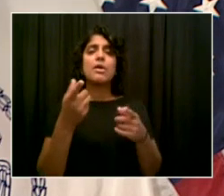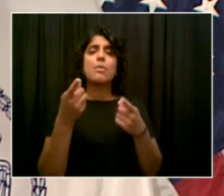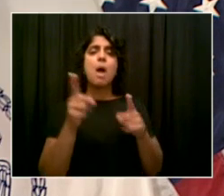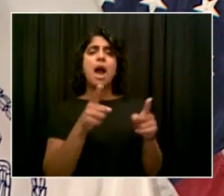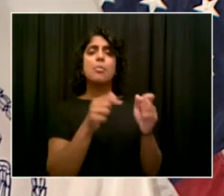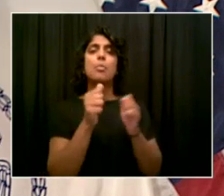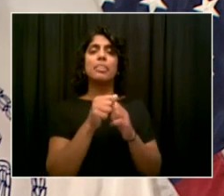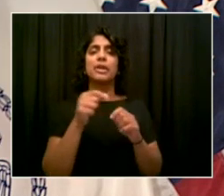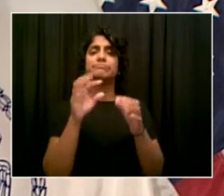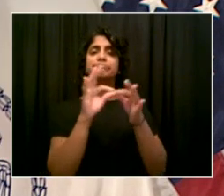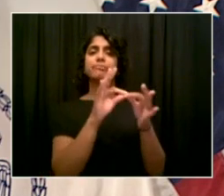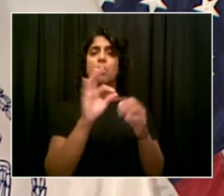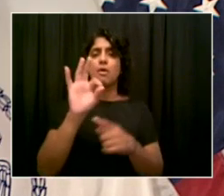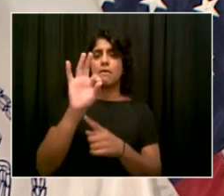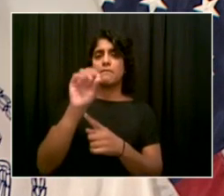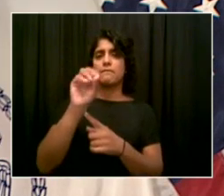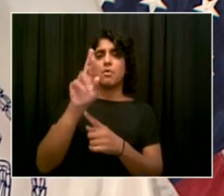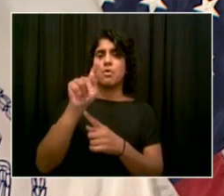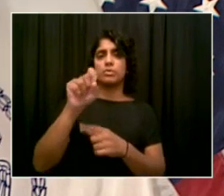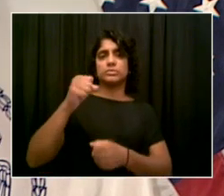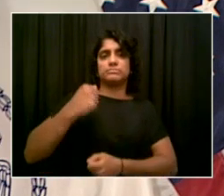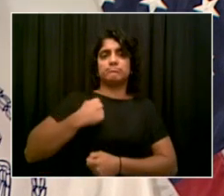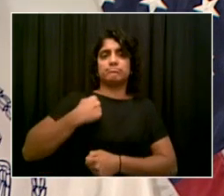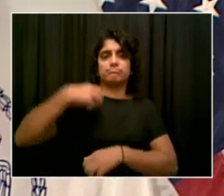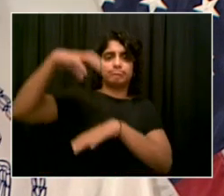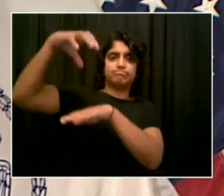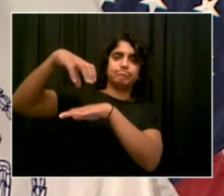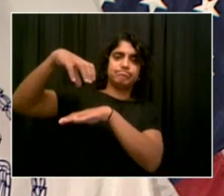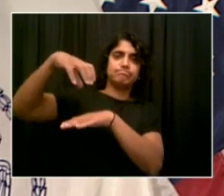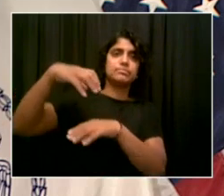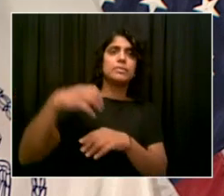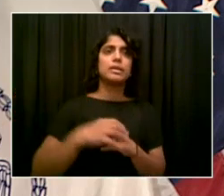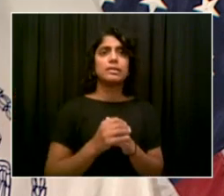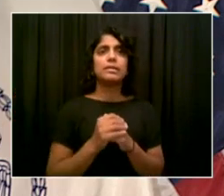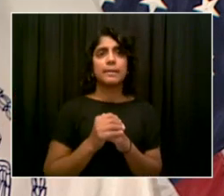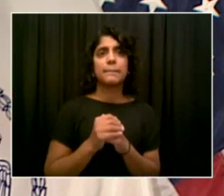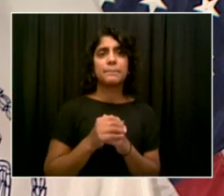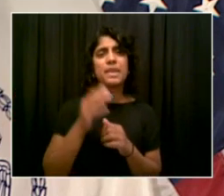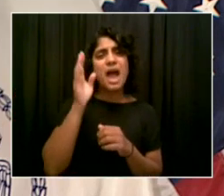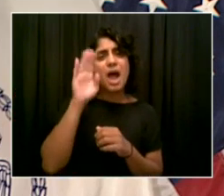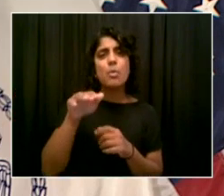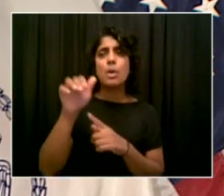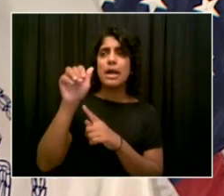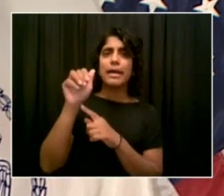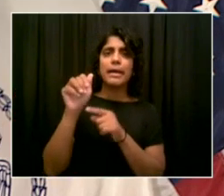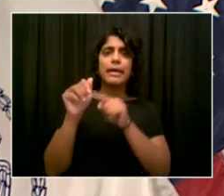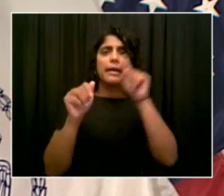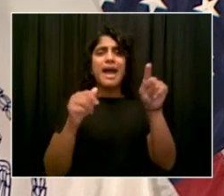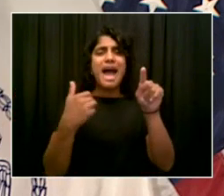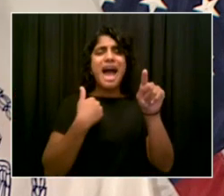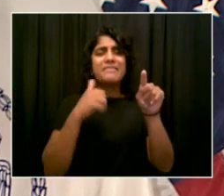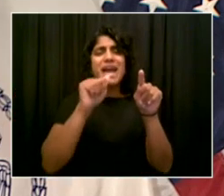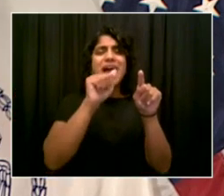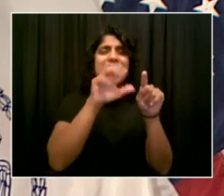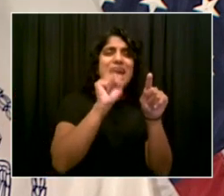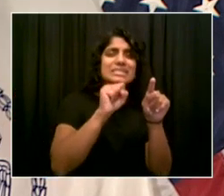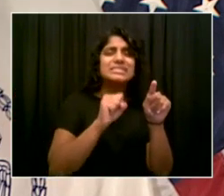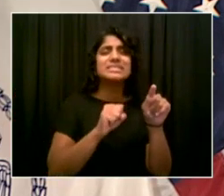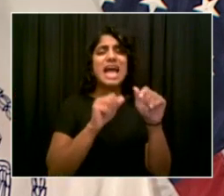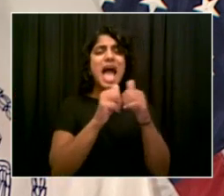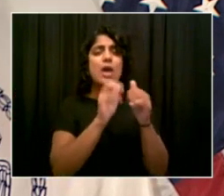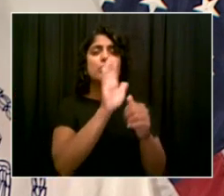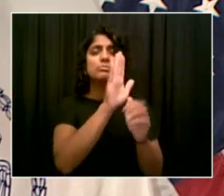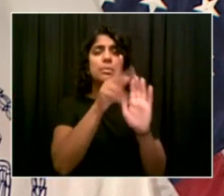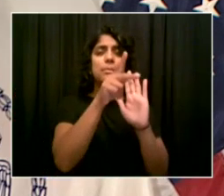conditions. And, you know, we found, you know, situations with ventilation systems that haven't